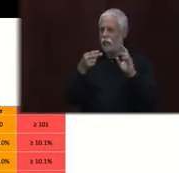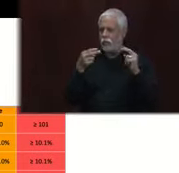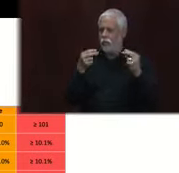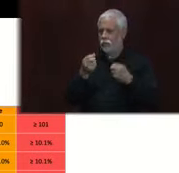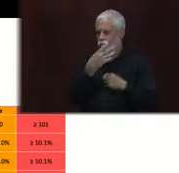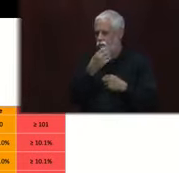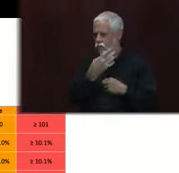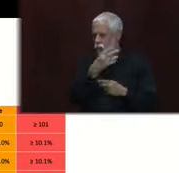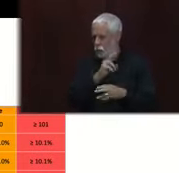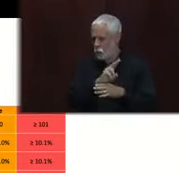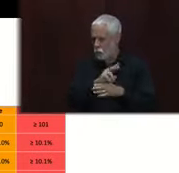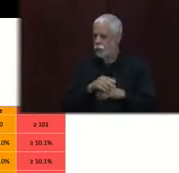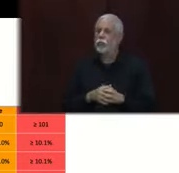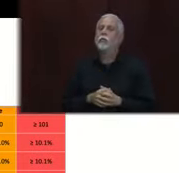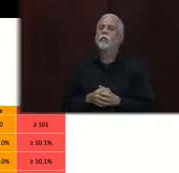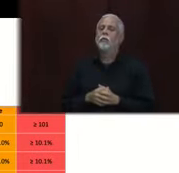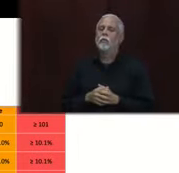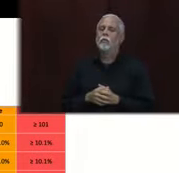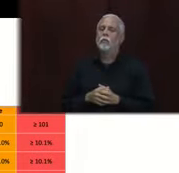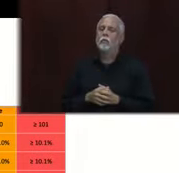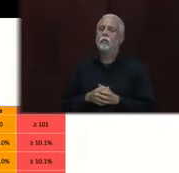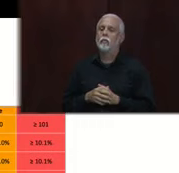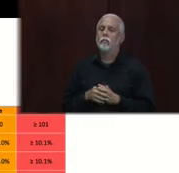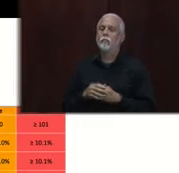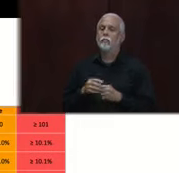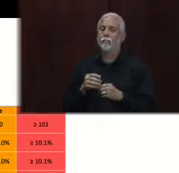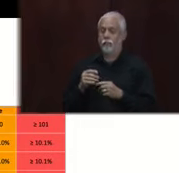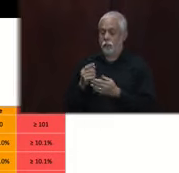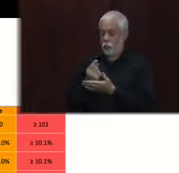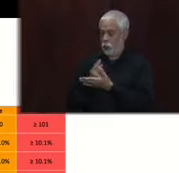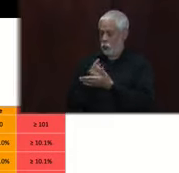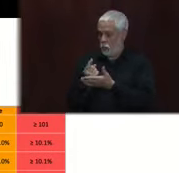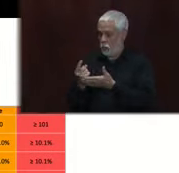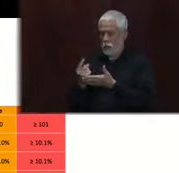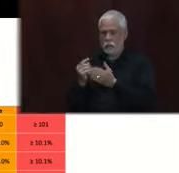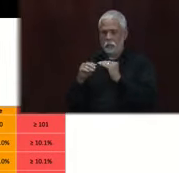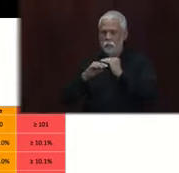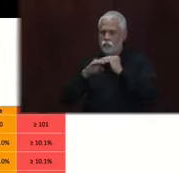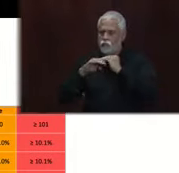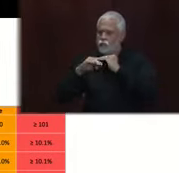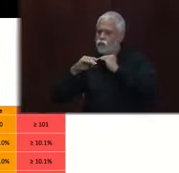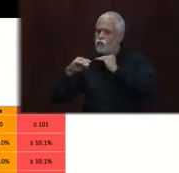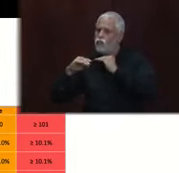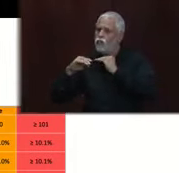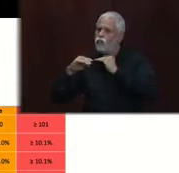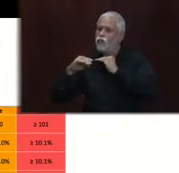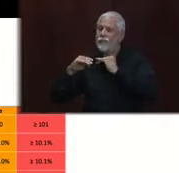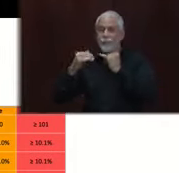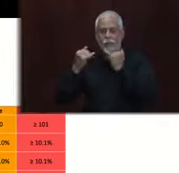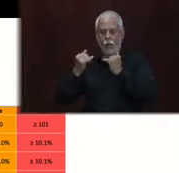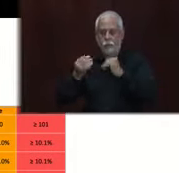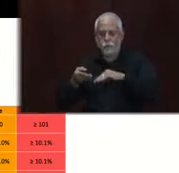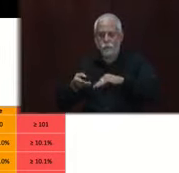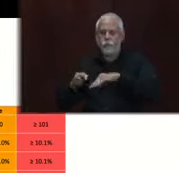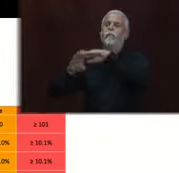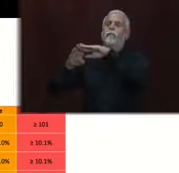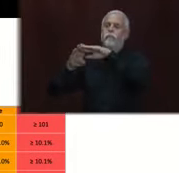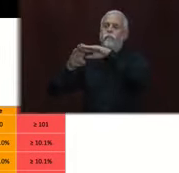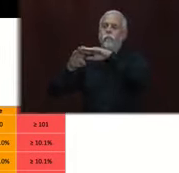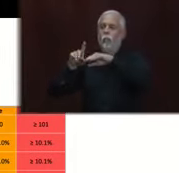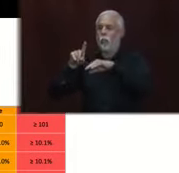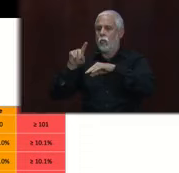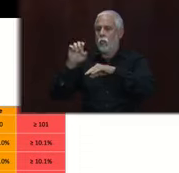that I just showed. And after a week of very stable trends, we have experienced an increase in cases